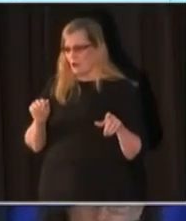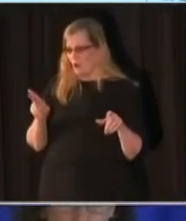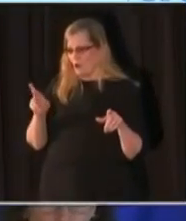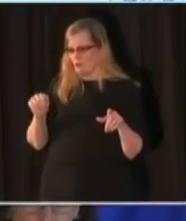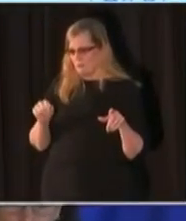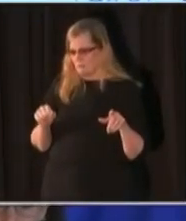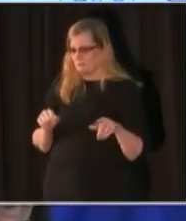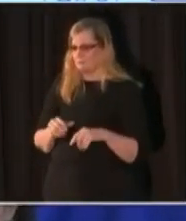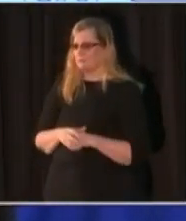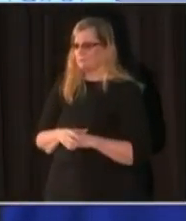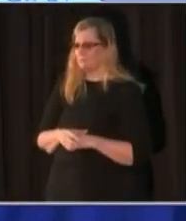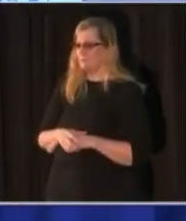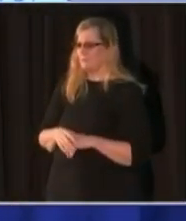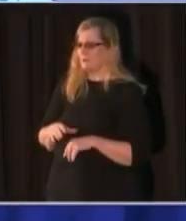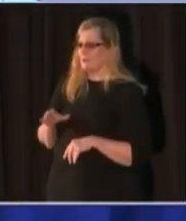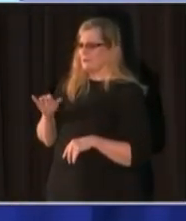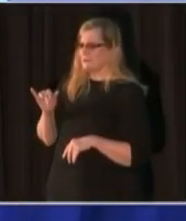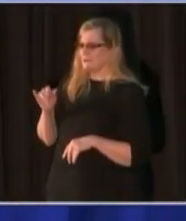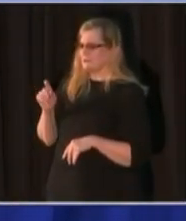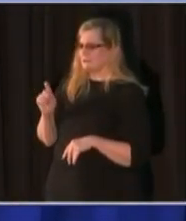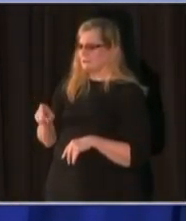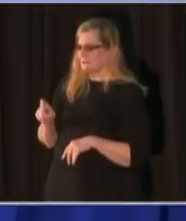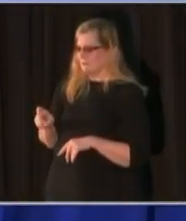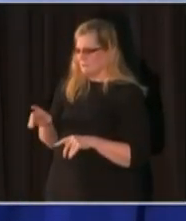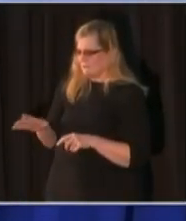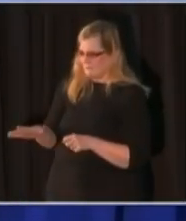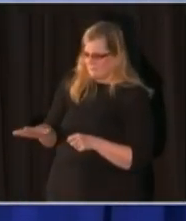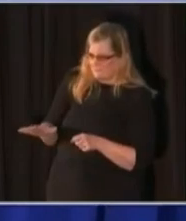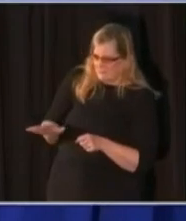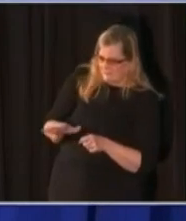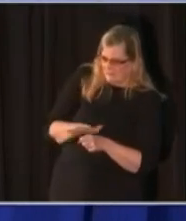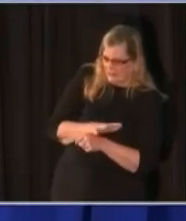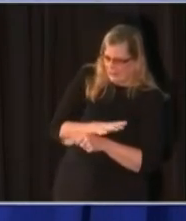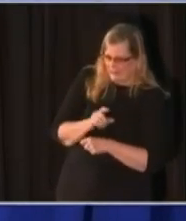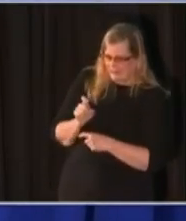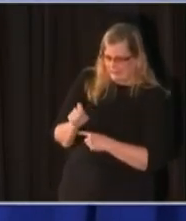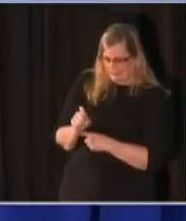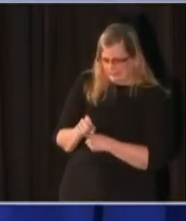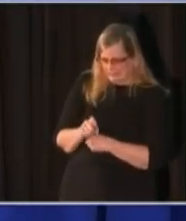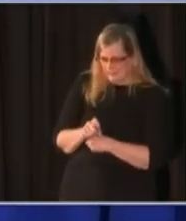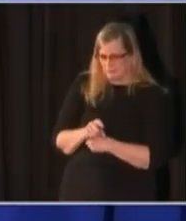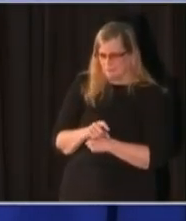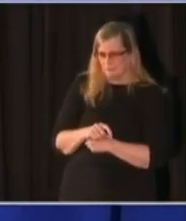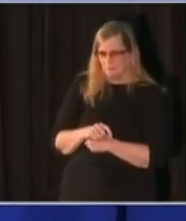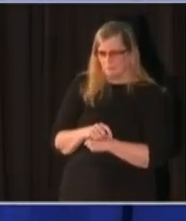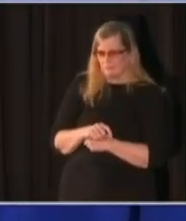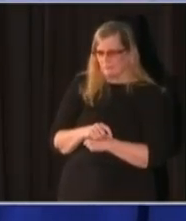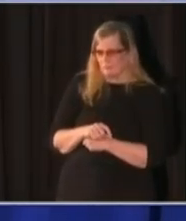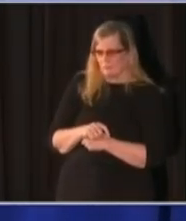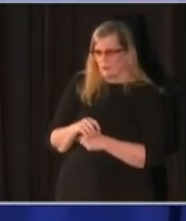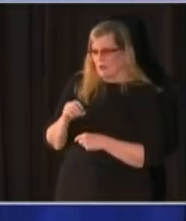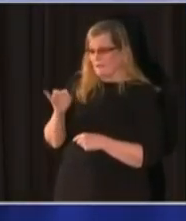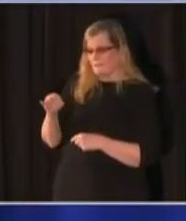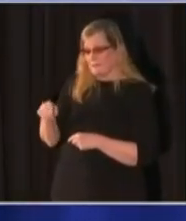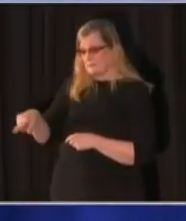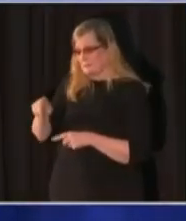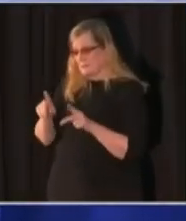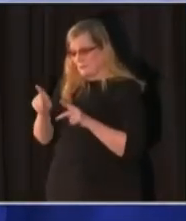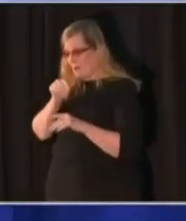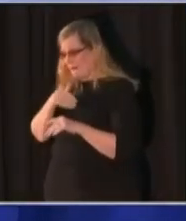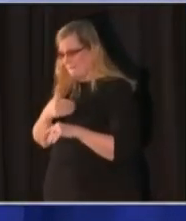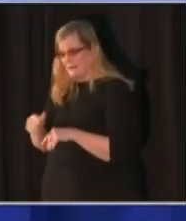the intent is that this will fill a need that is not met by other efforts, such as groceries and food that's available already at DCPS sites or